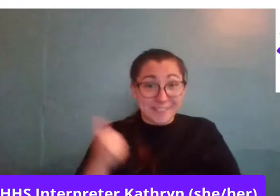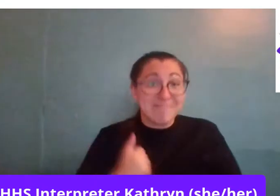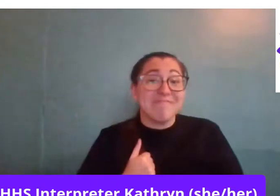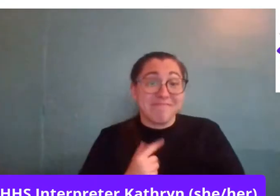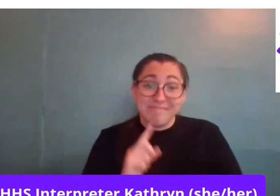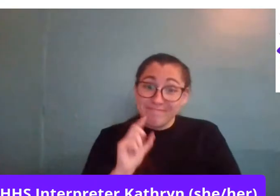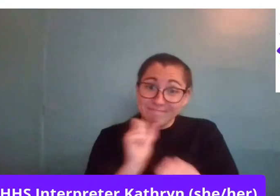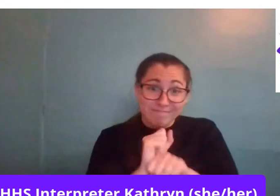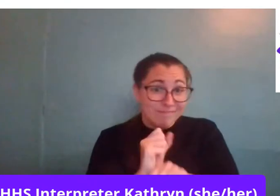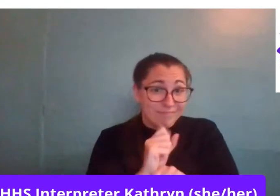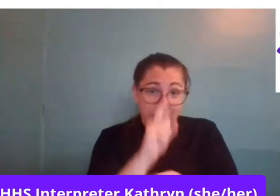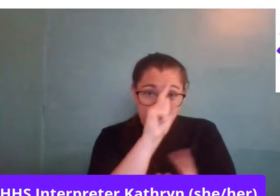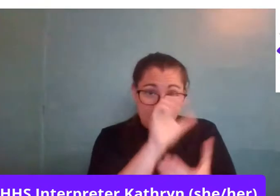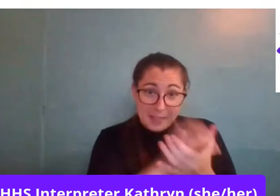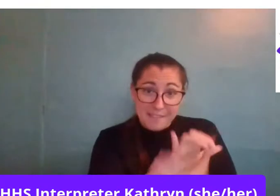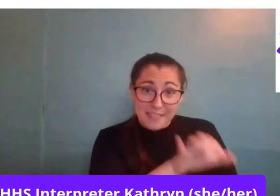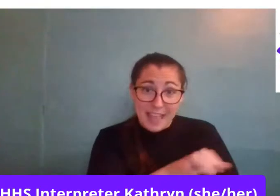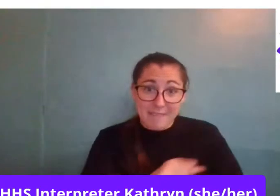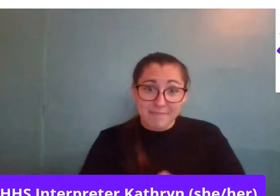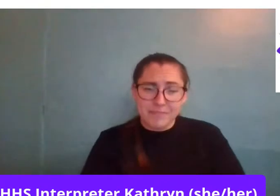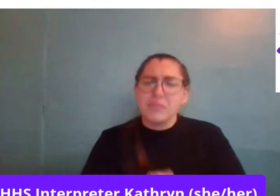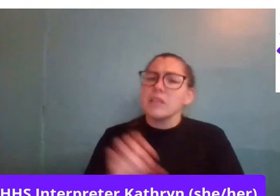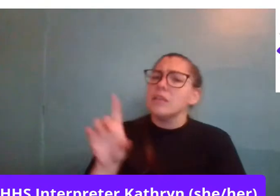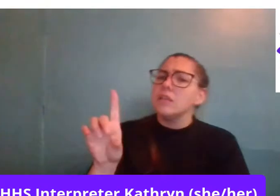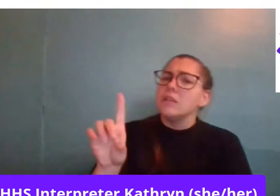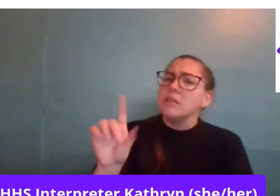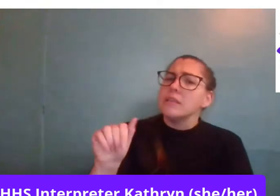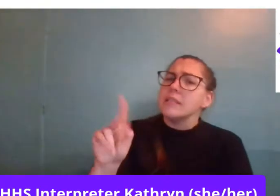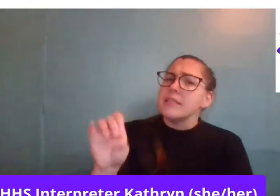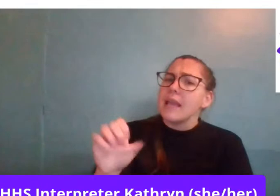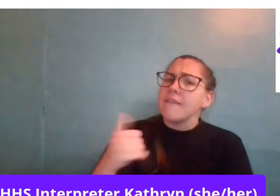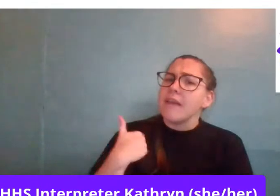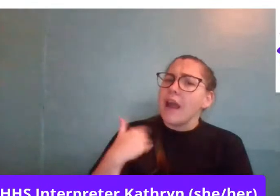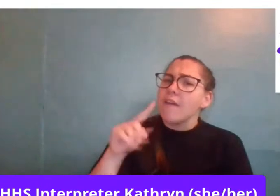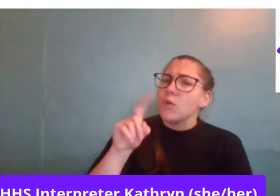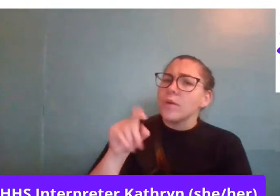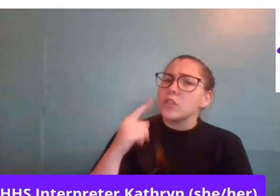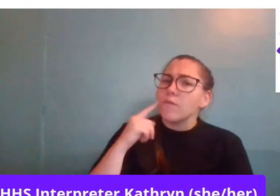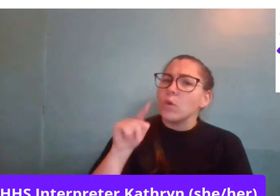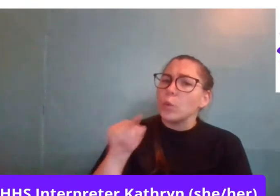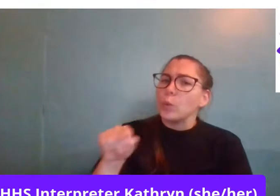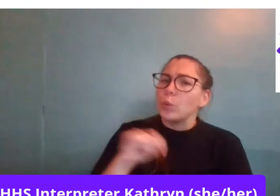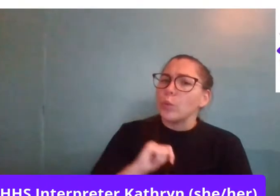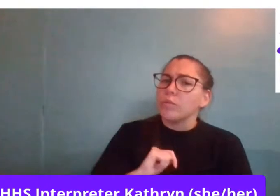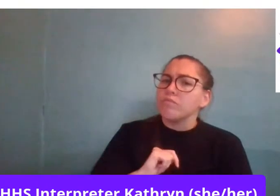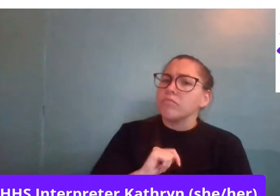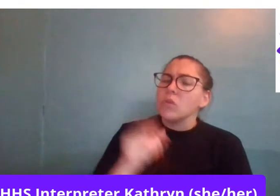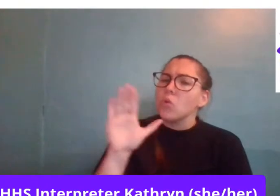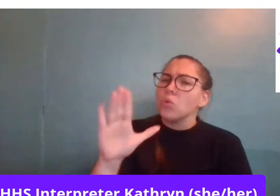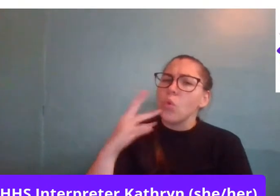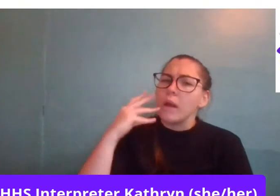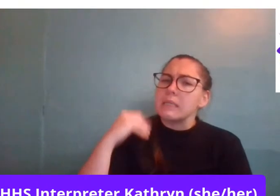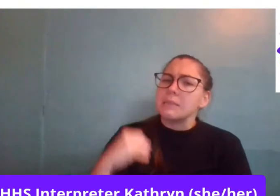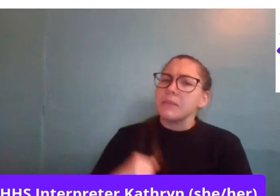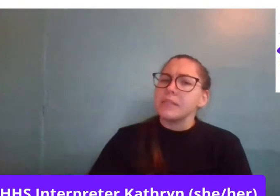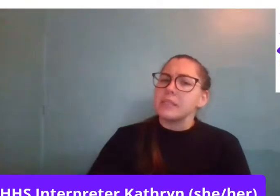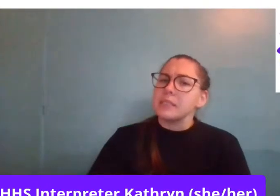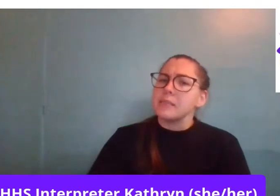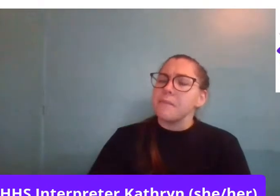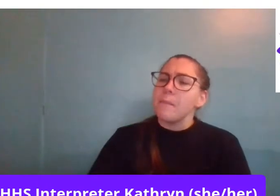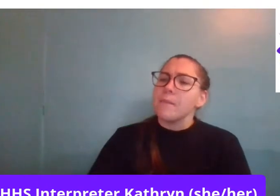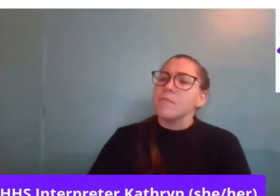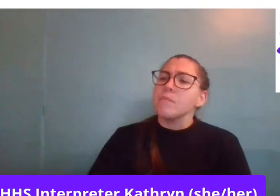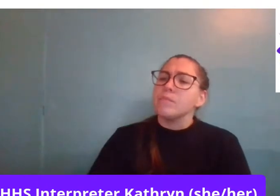Mm-hmm. Mm-hmm. Dave, I have a question for you from your experience. When we talk